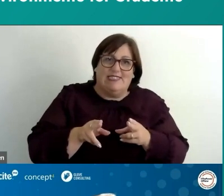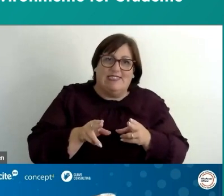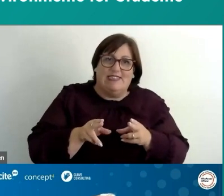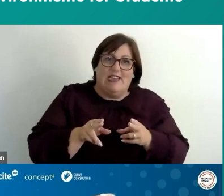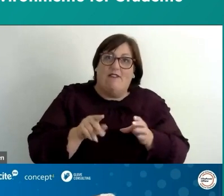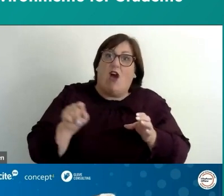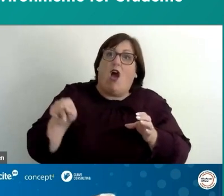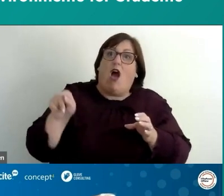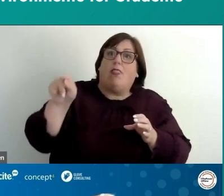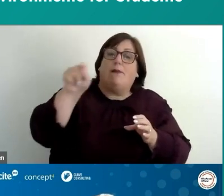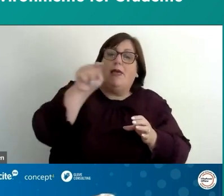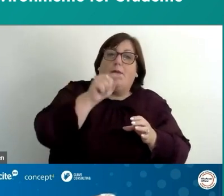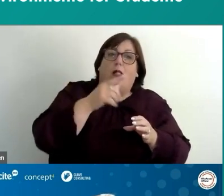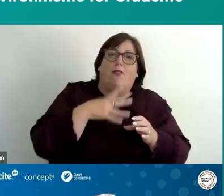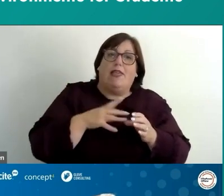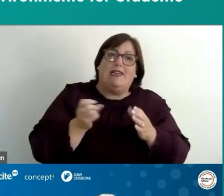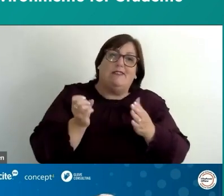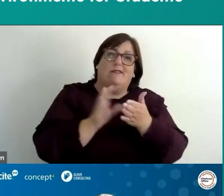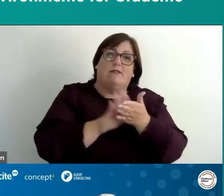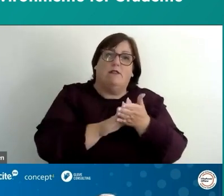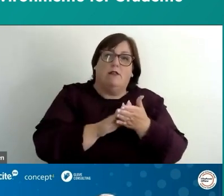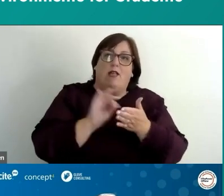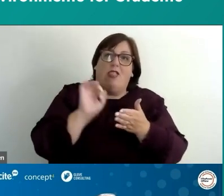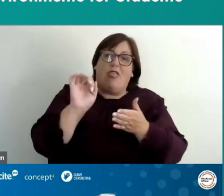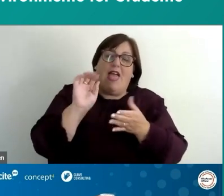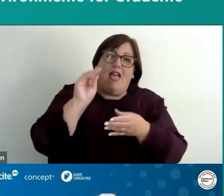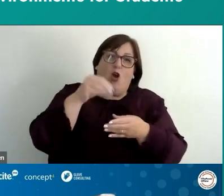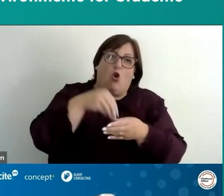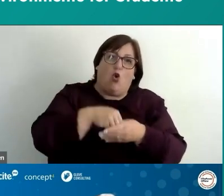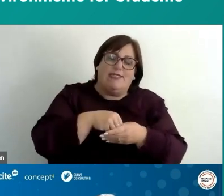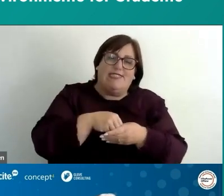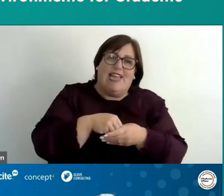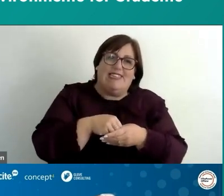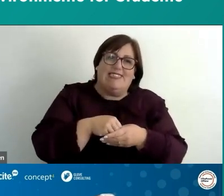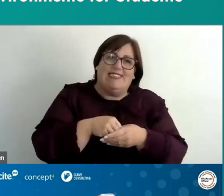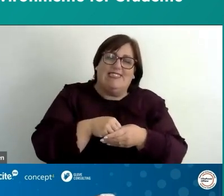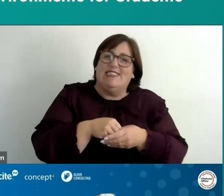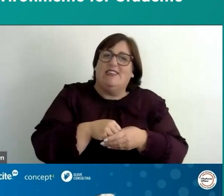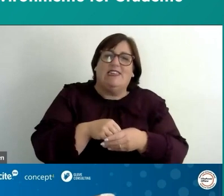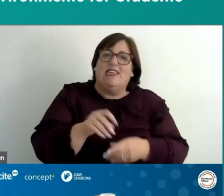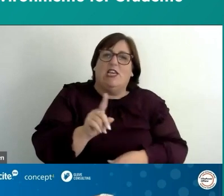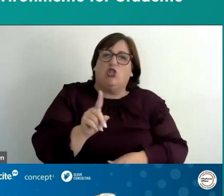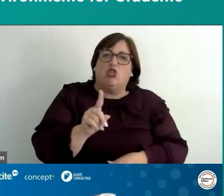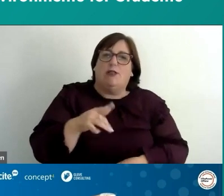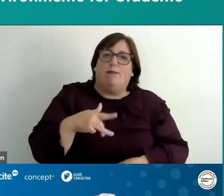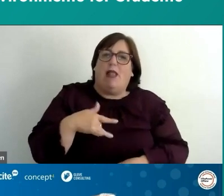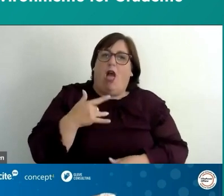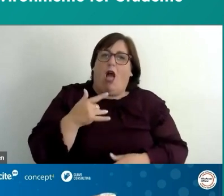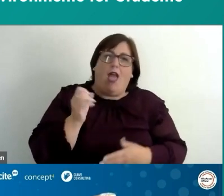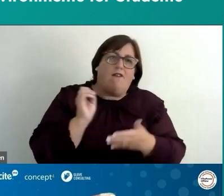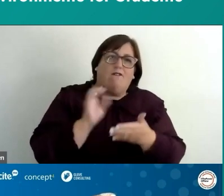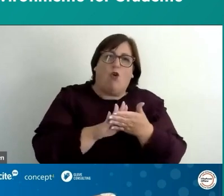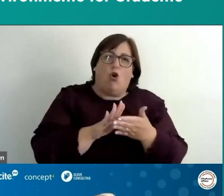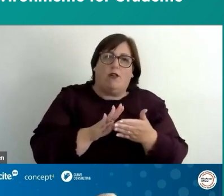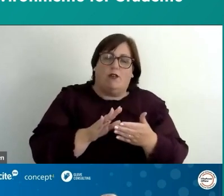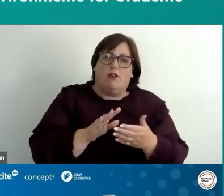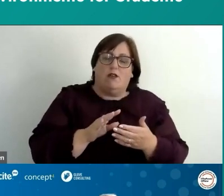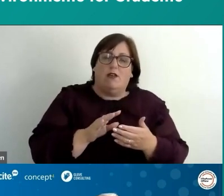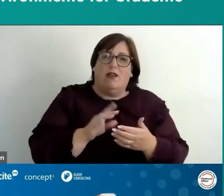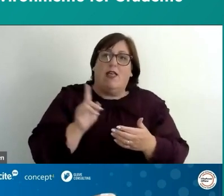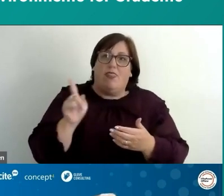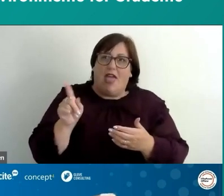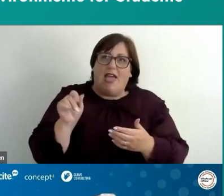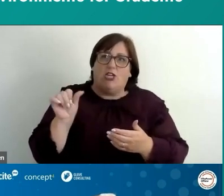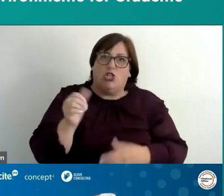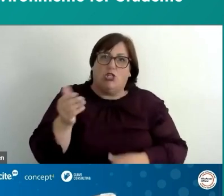onto the website, I'd suggest that they're not going to do that live onto the website, that they supply their content into your